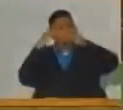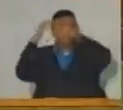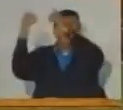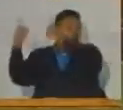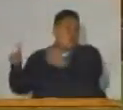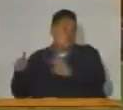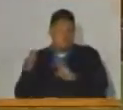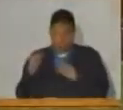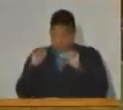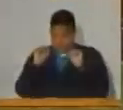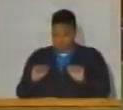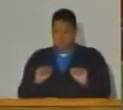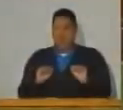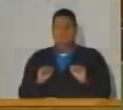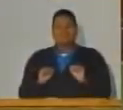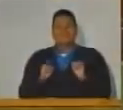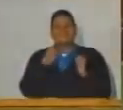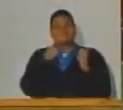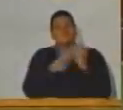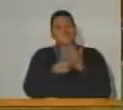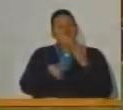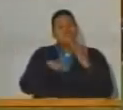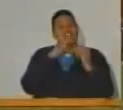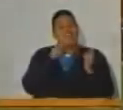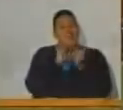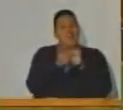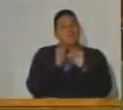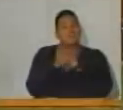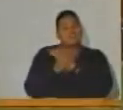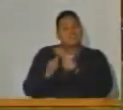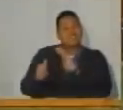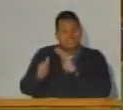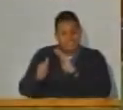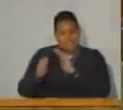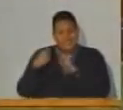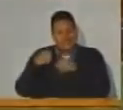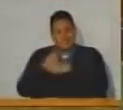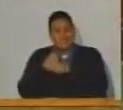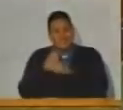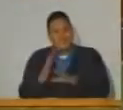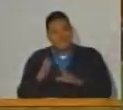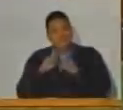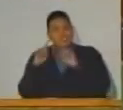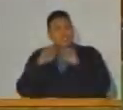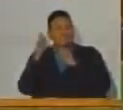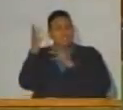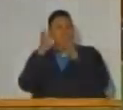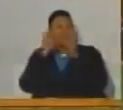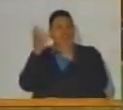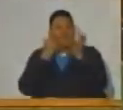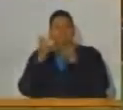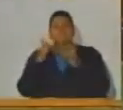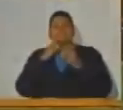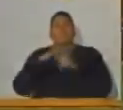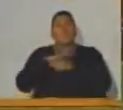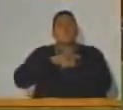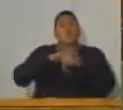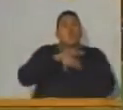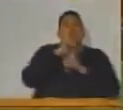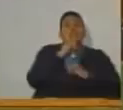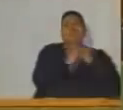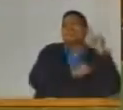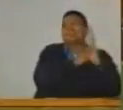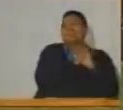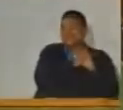can position quality and competitive skills, products and services in the local and